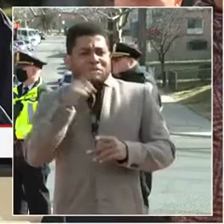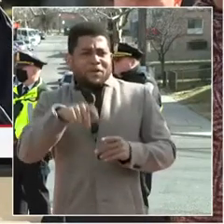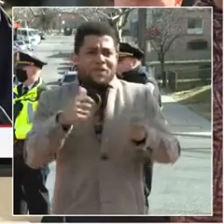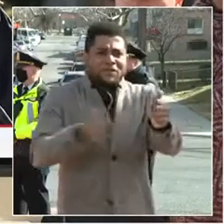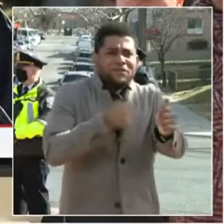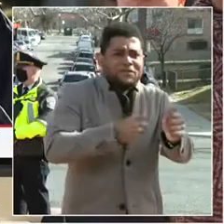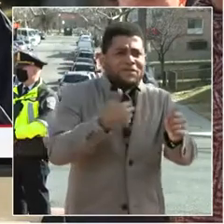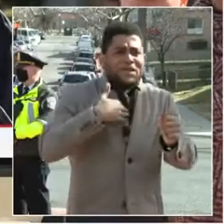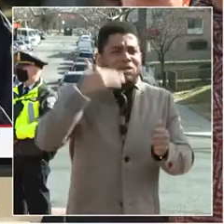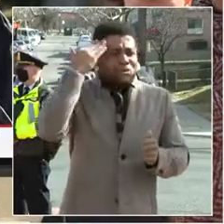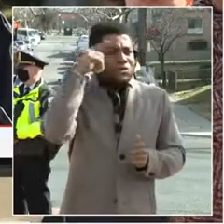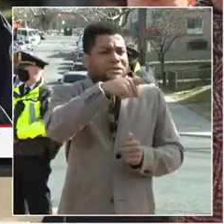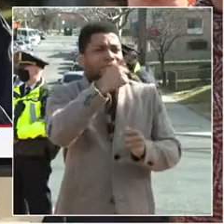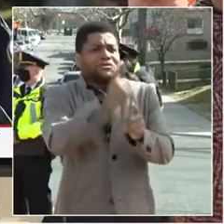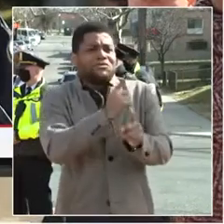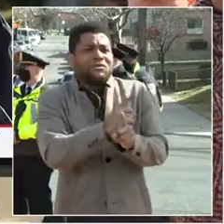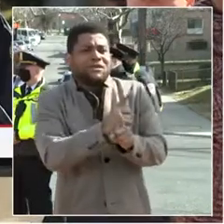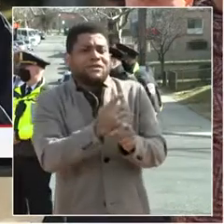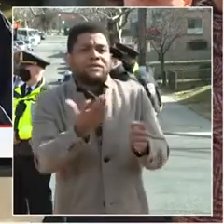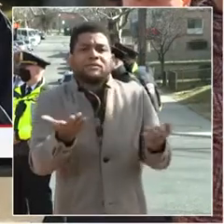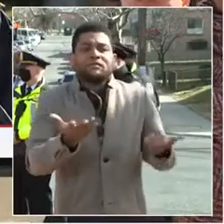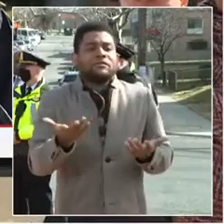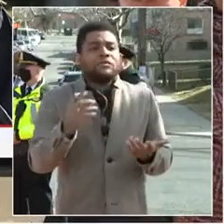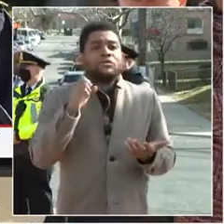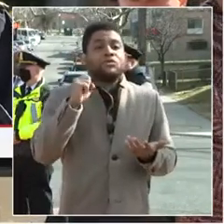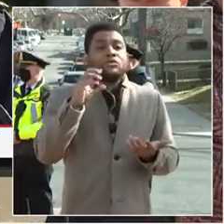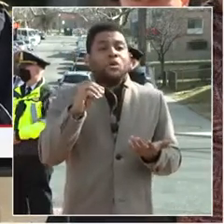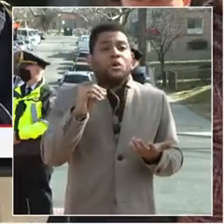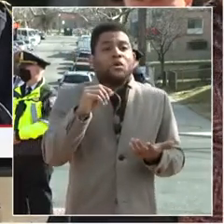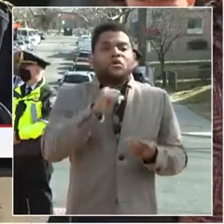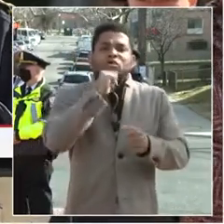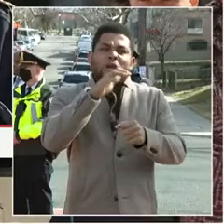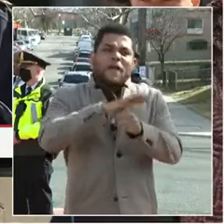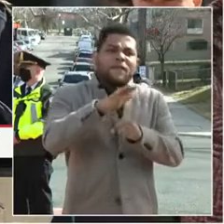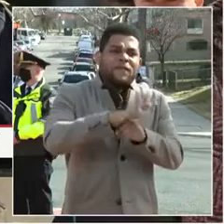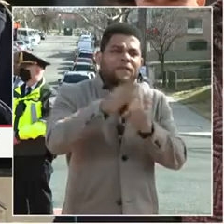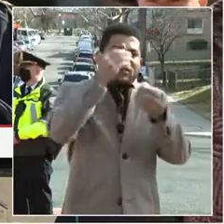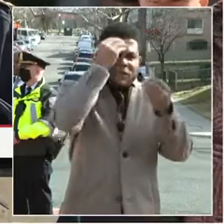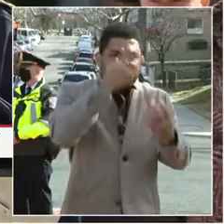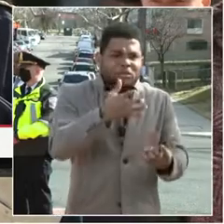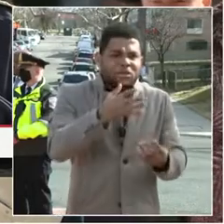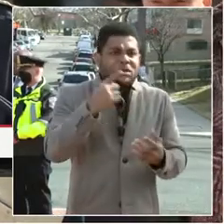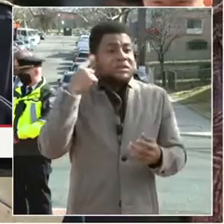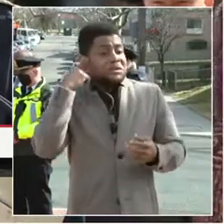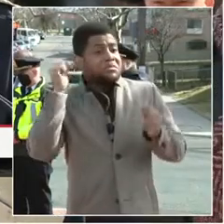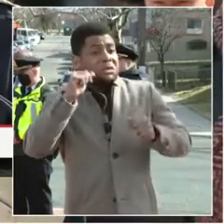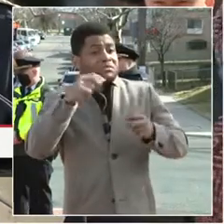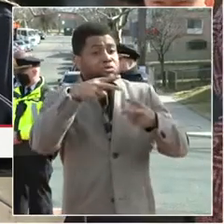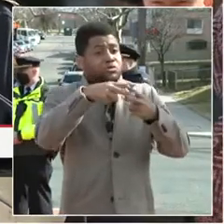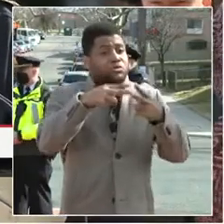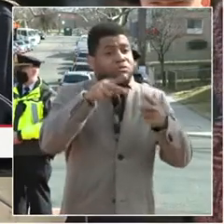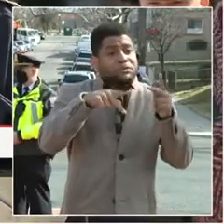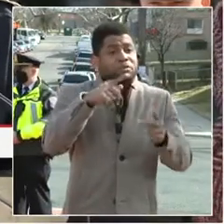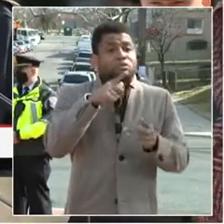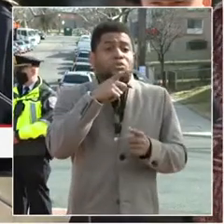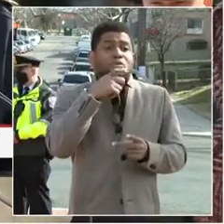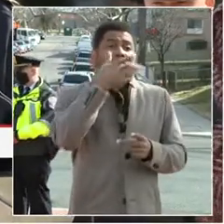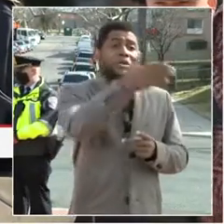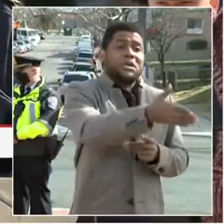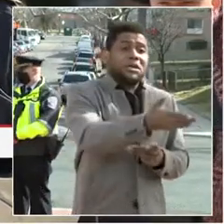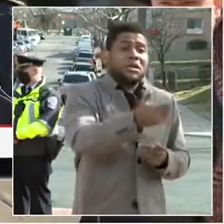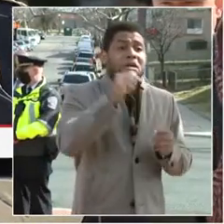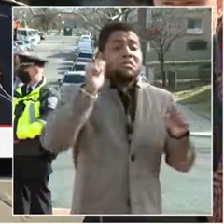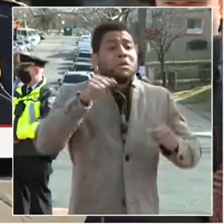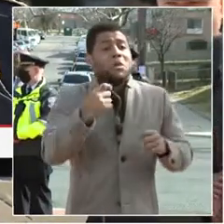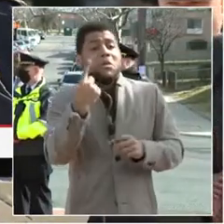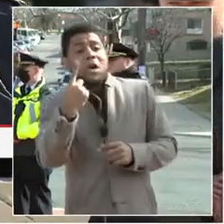So anything beyond that will be getting too far in the investigation. We think that there were 2 people who were out there. Maybe one person was shooting at